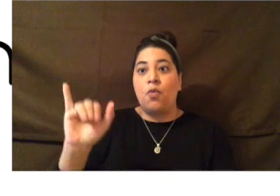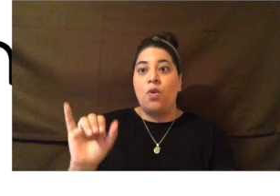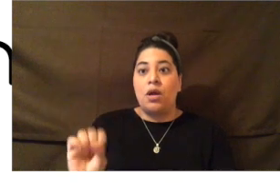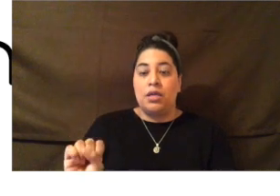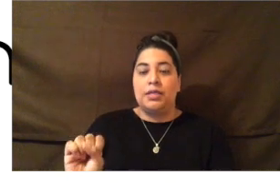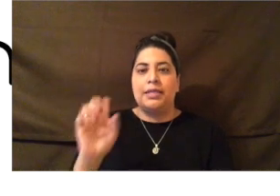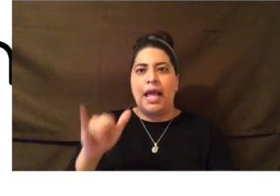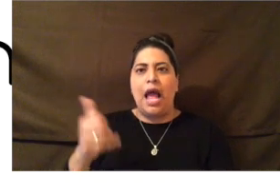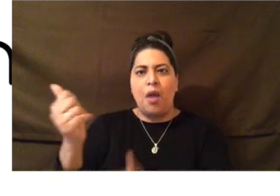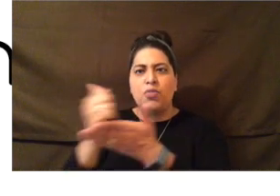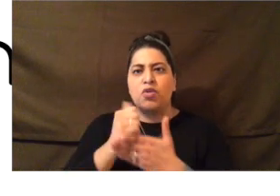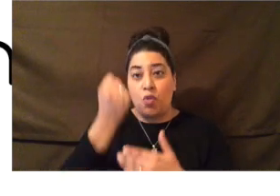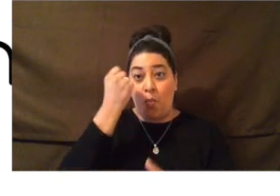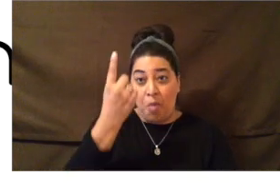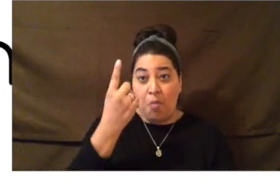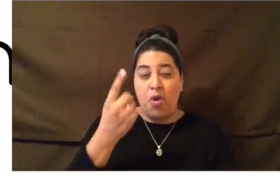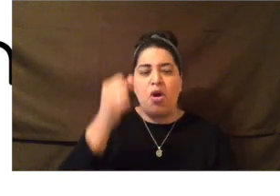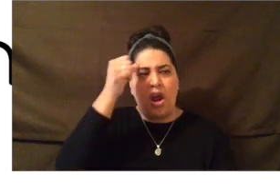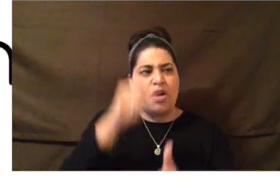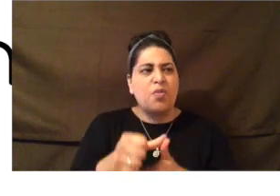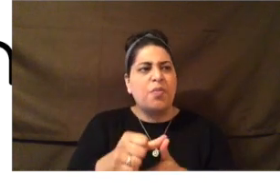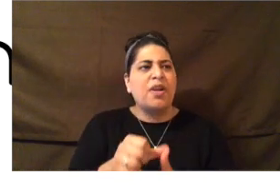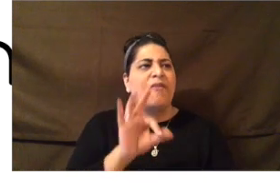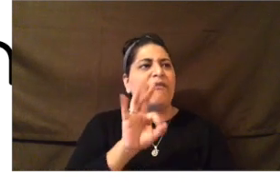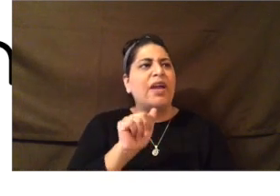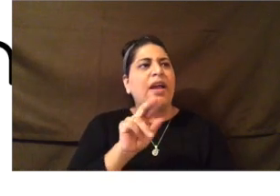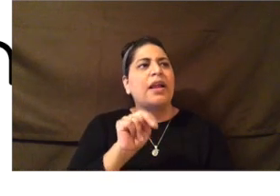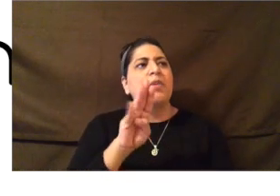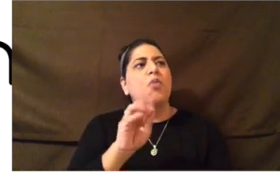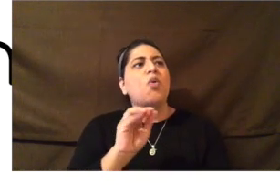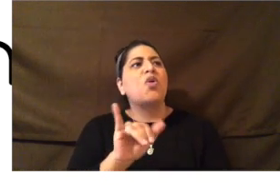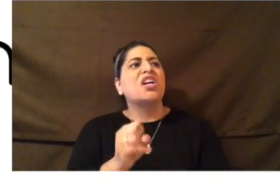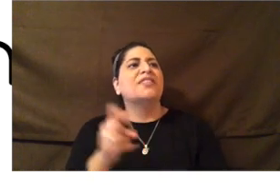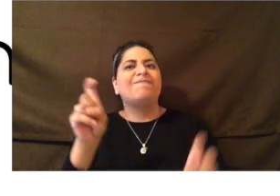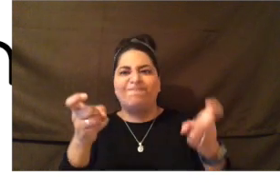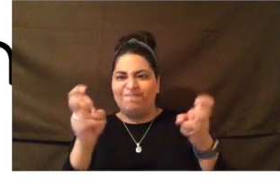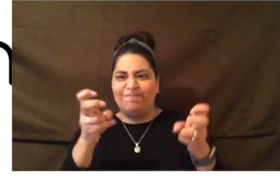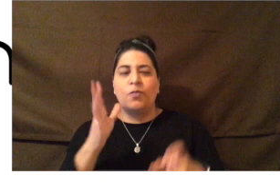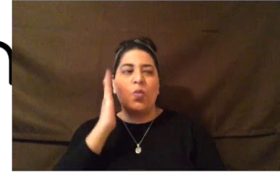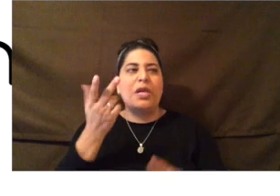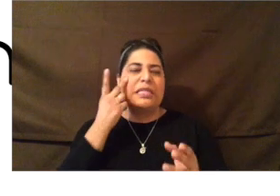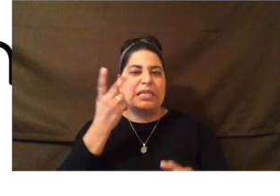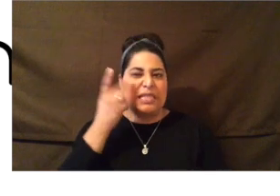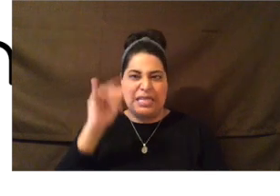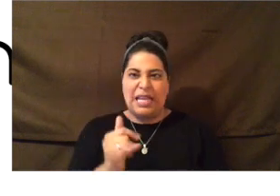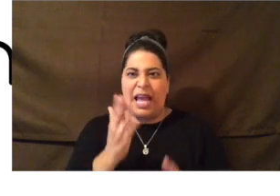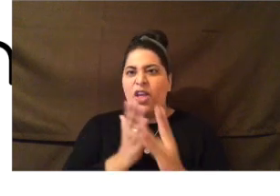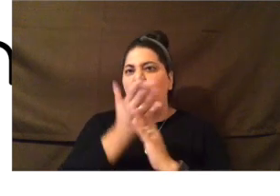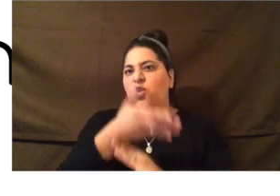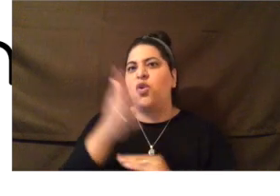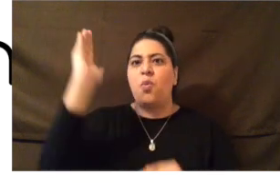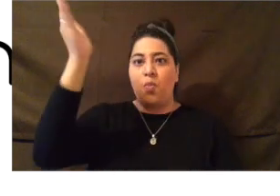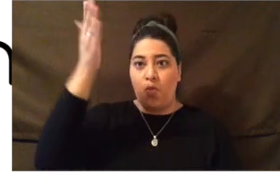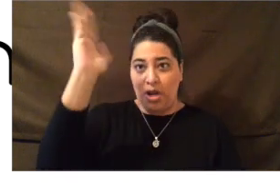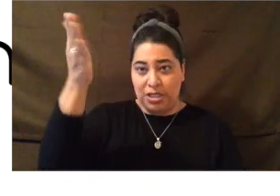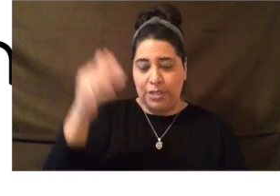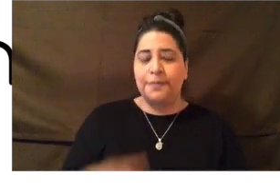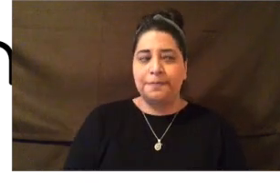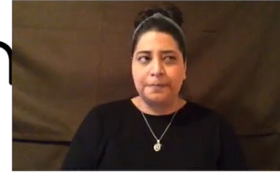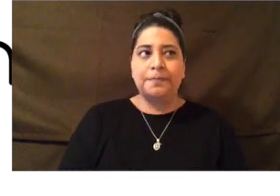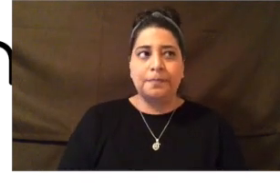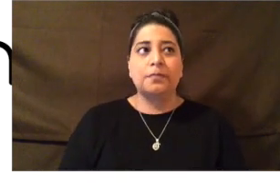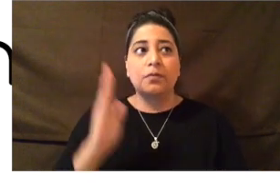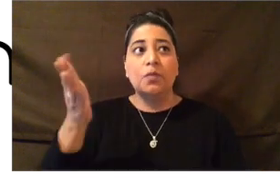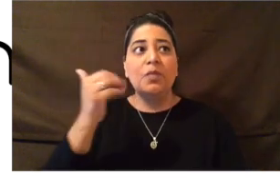mnemonic device fanboys. So that helps us remember those words, fanboys. Okay, so you're going to see that throughout